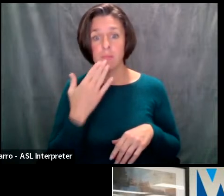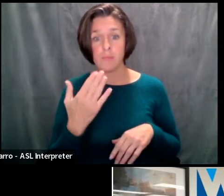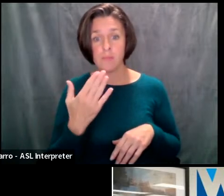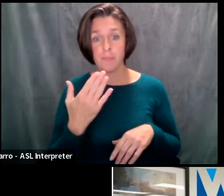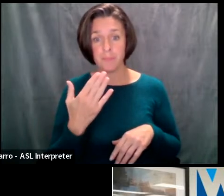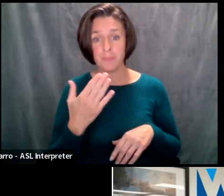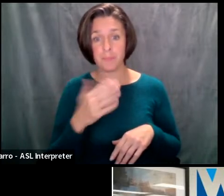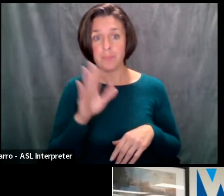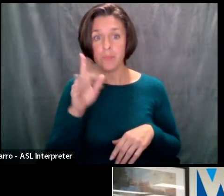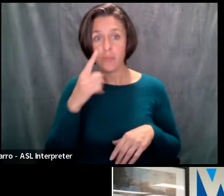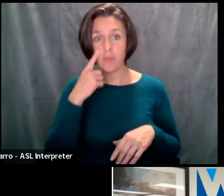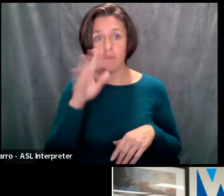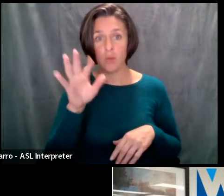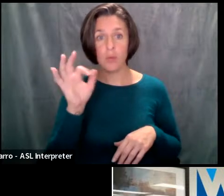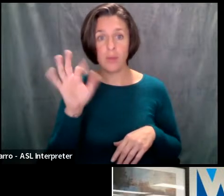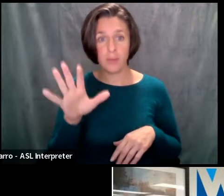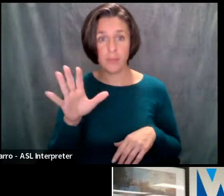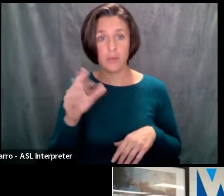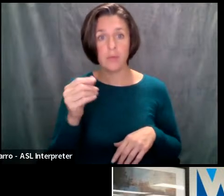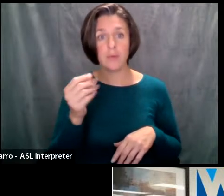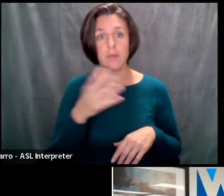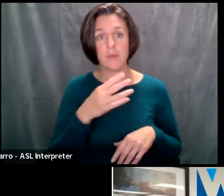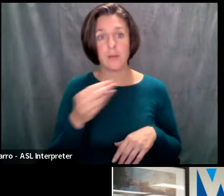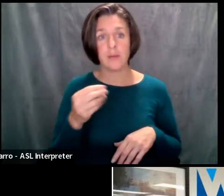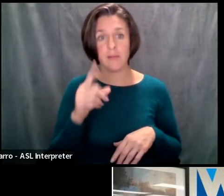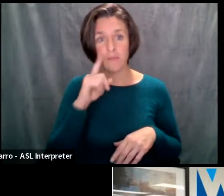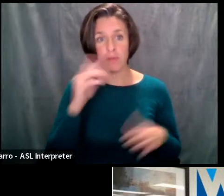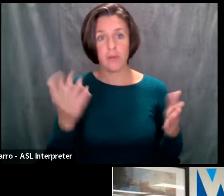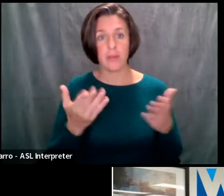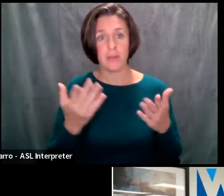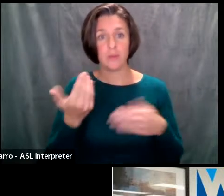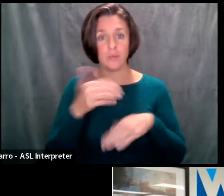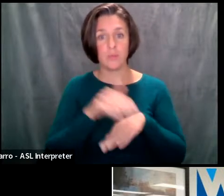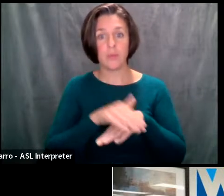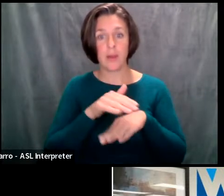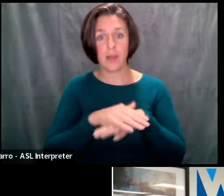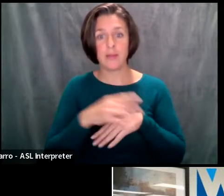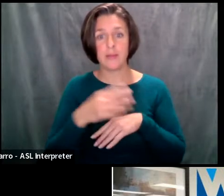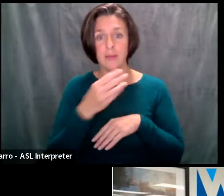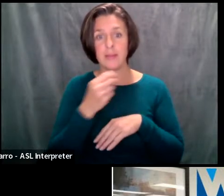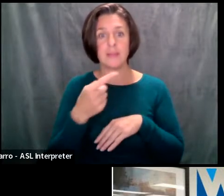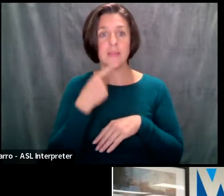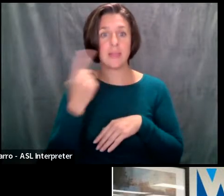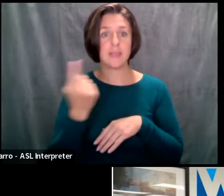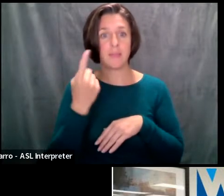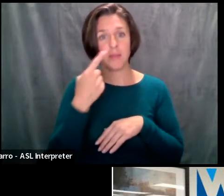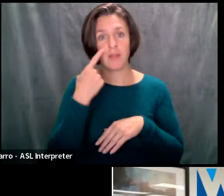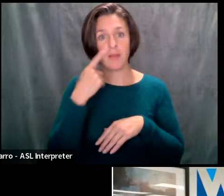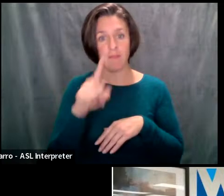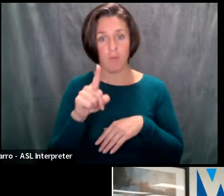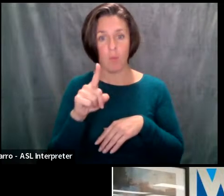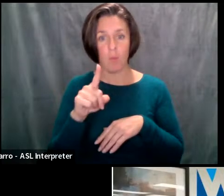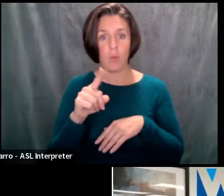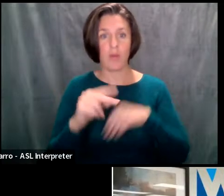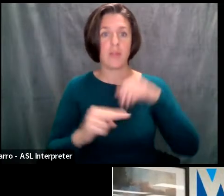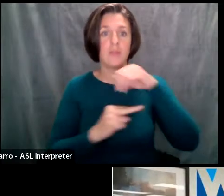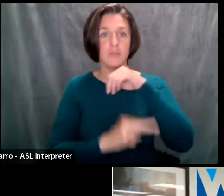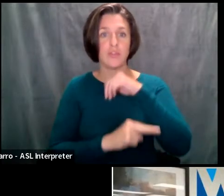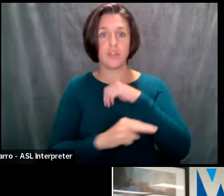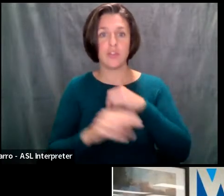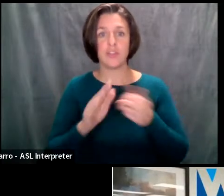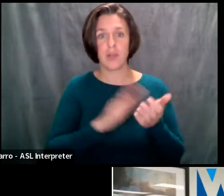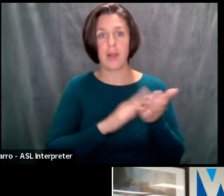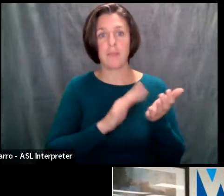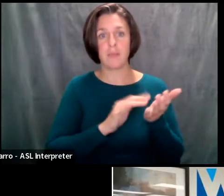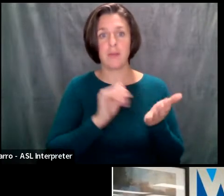your input and for being here tonight to like say something for the Bridge Academy, because that really